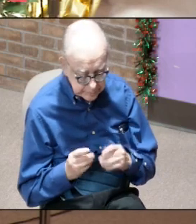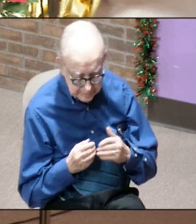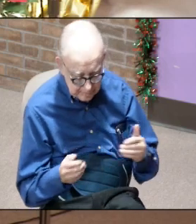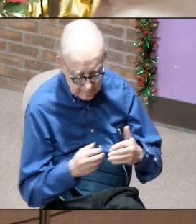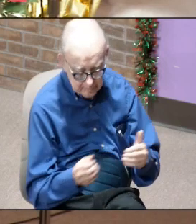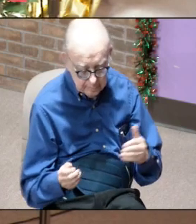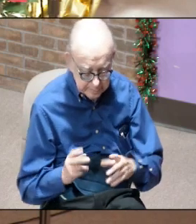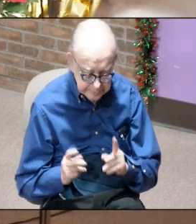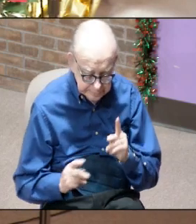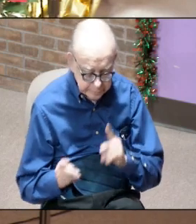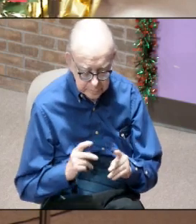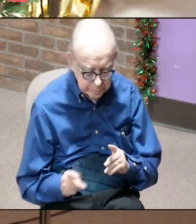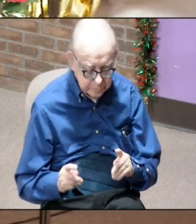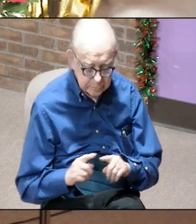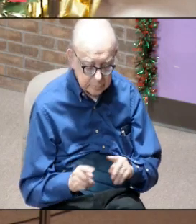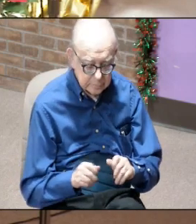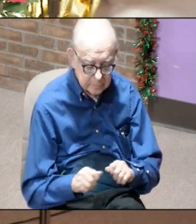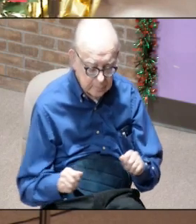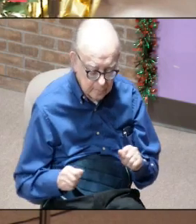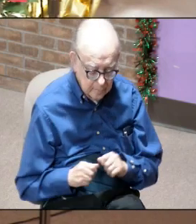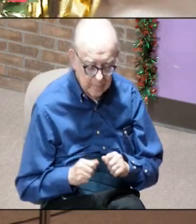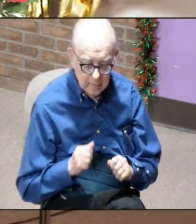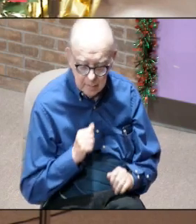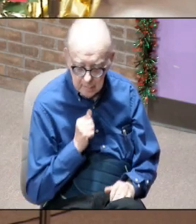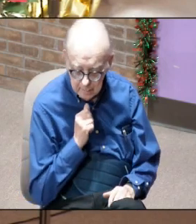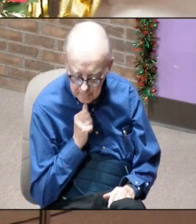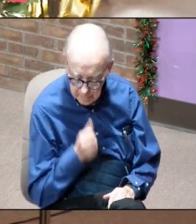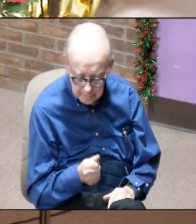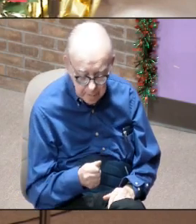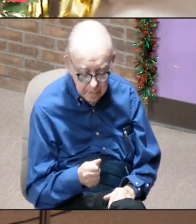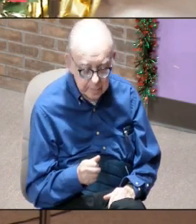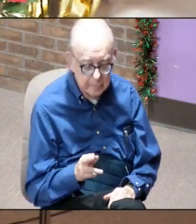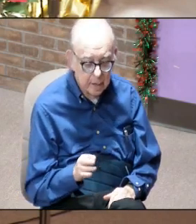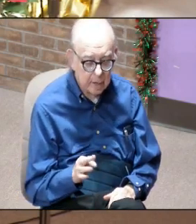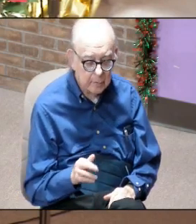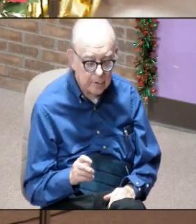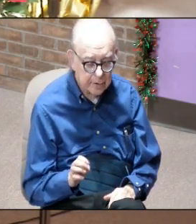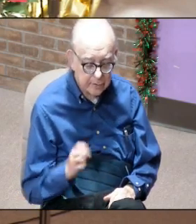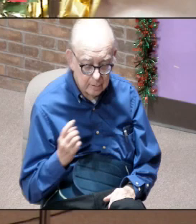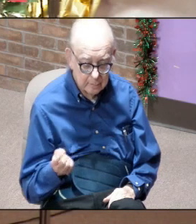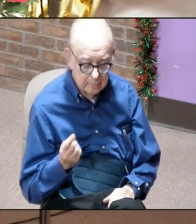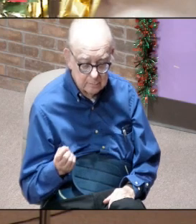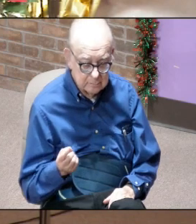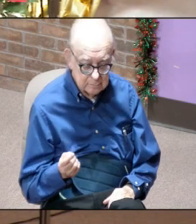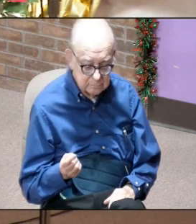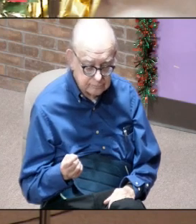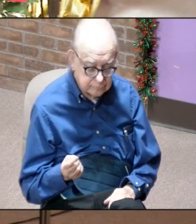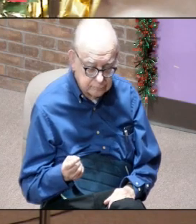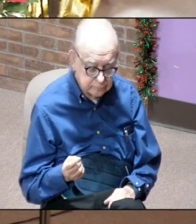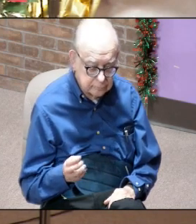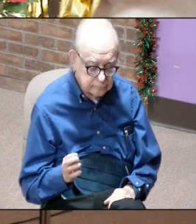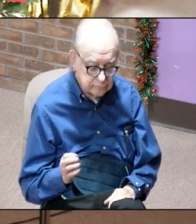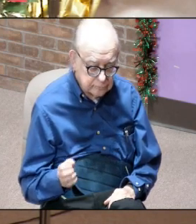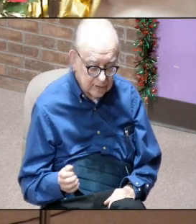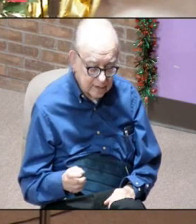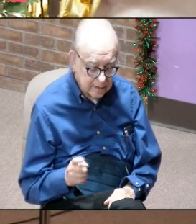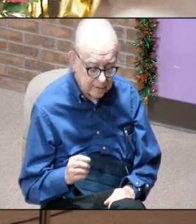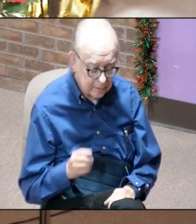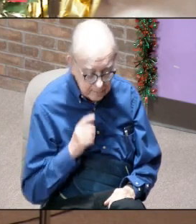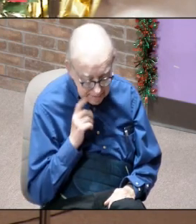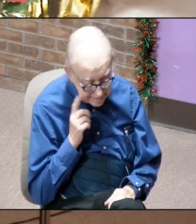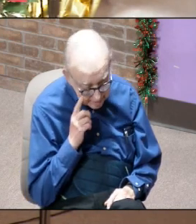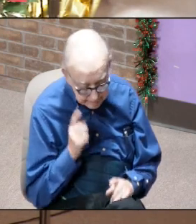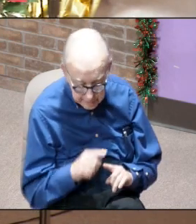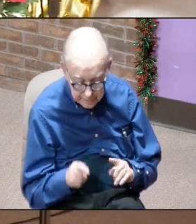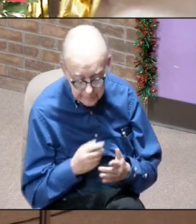segregating people in different areas and stuff. And it's not just by race. It's by sex. It's by